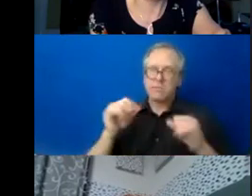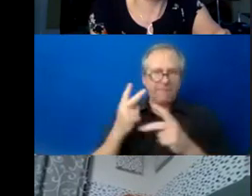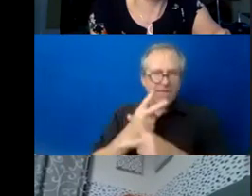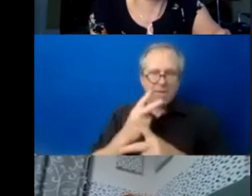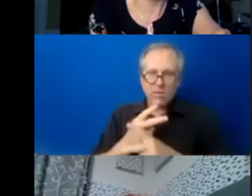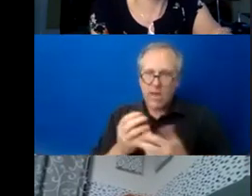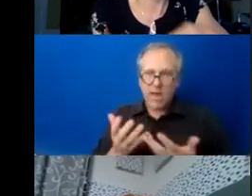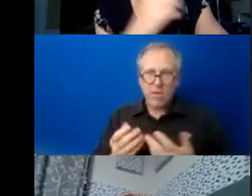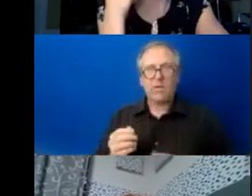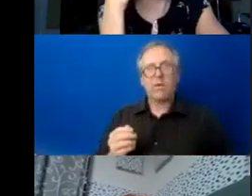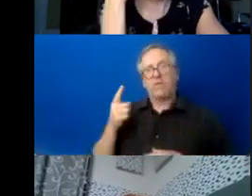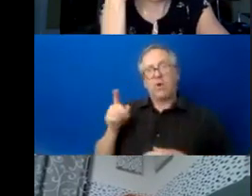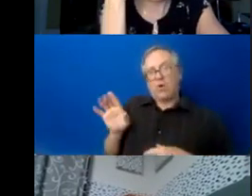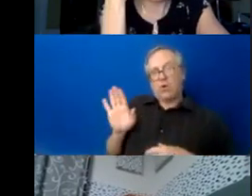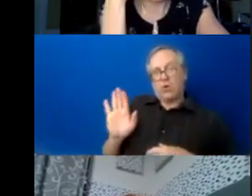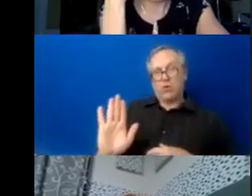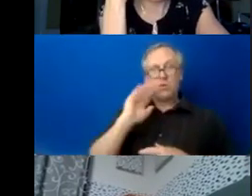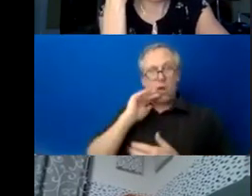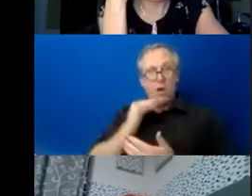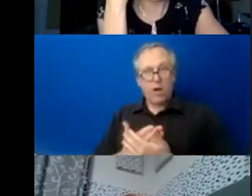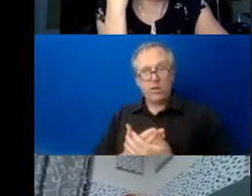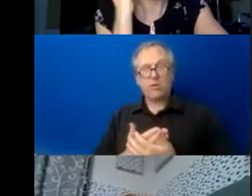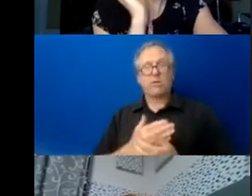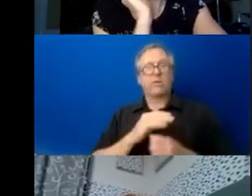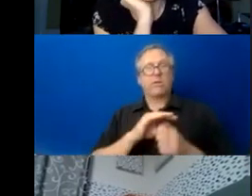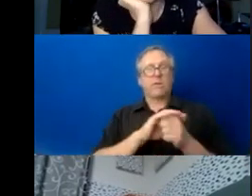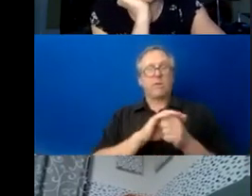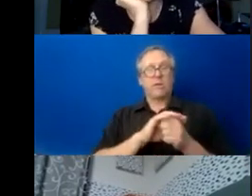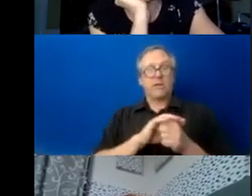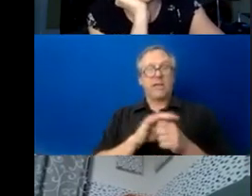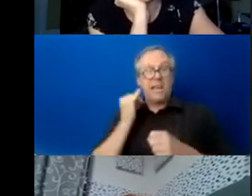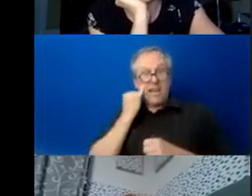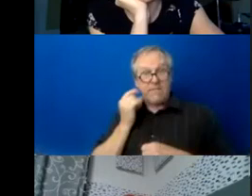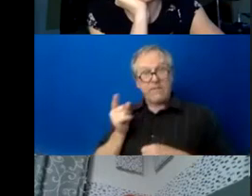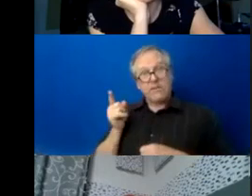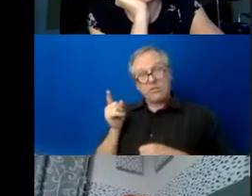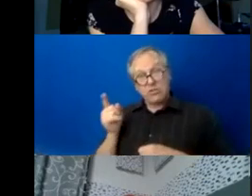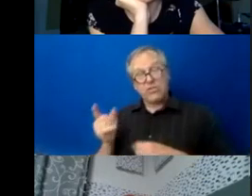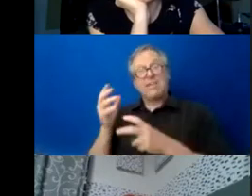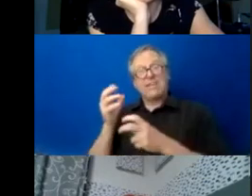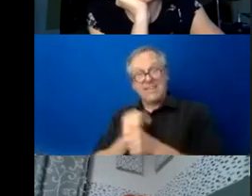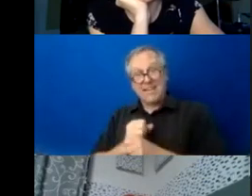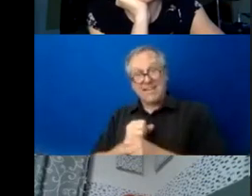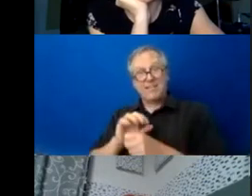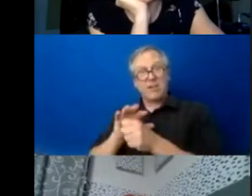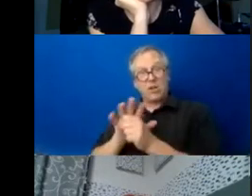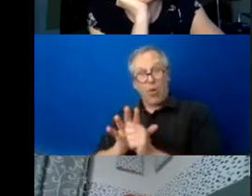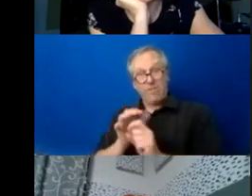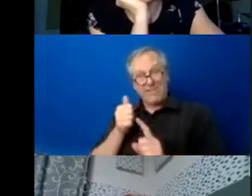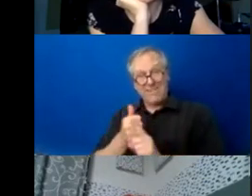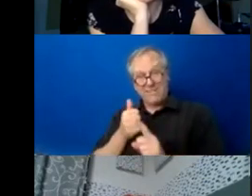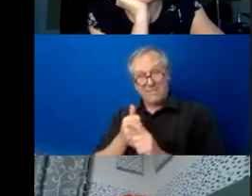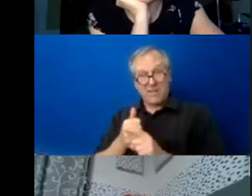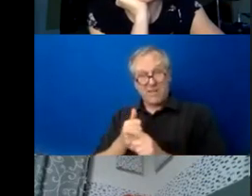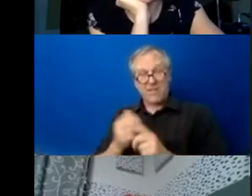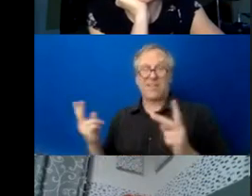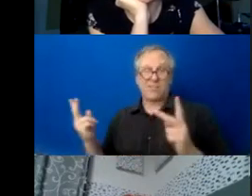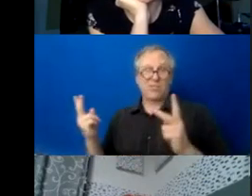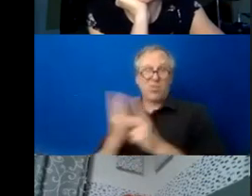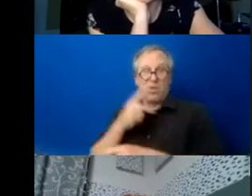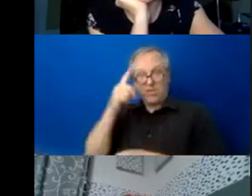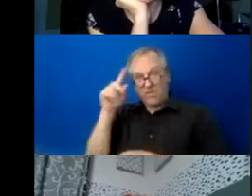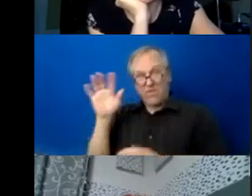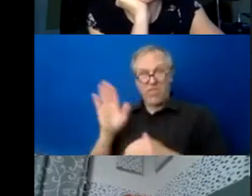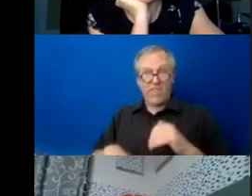her, though, the effects of COVID, getting COVID, are probably worse for her given her health